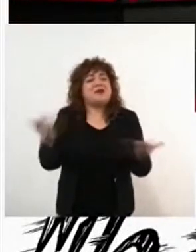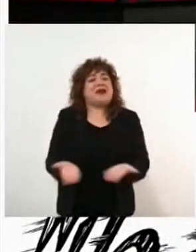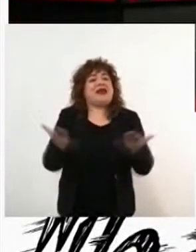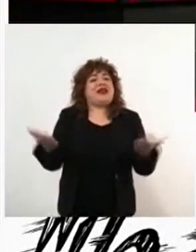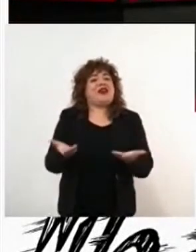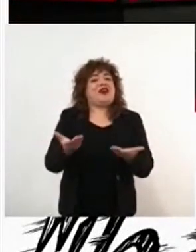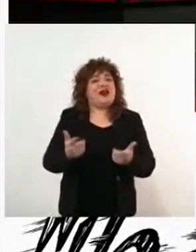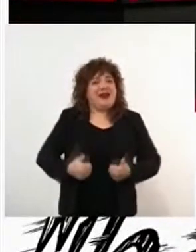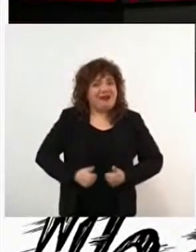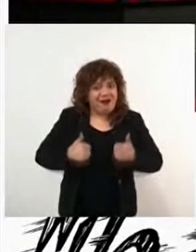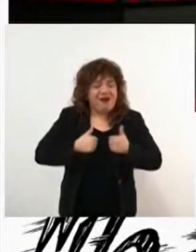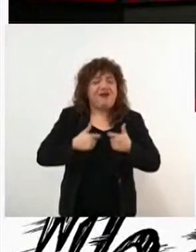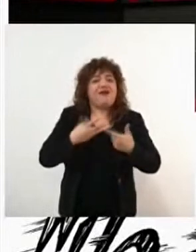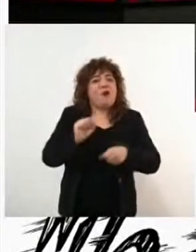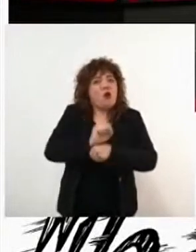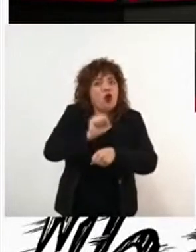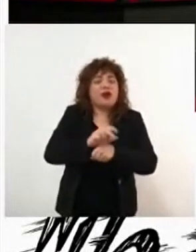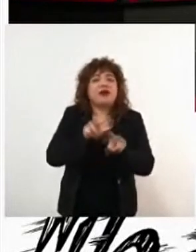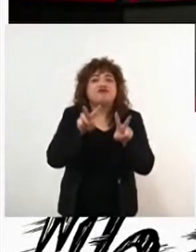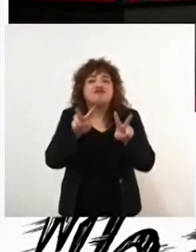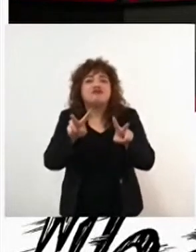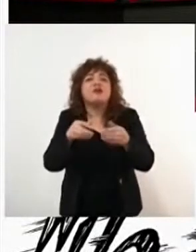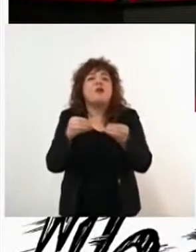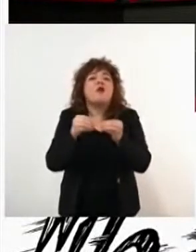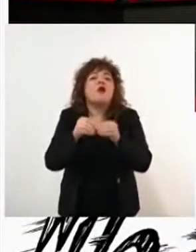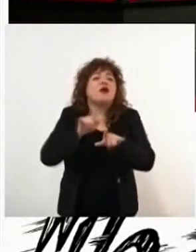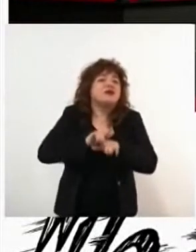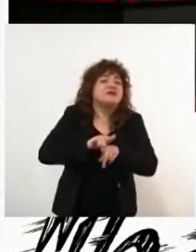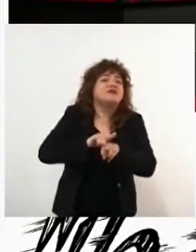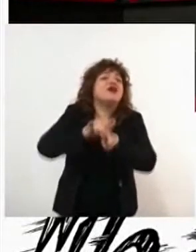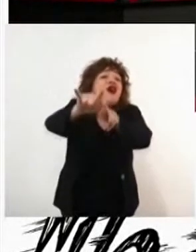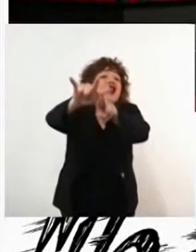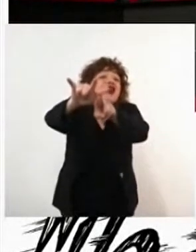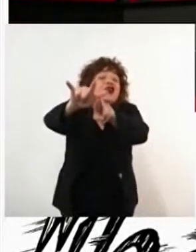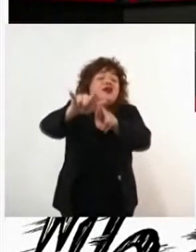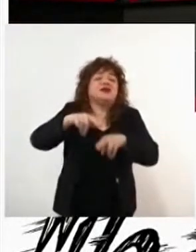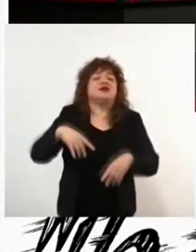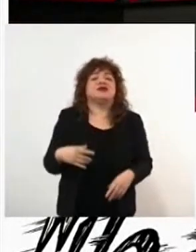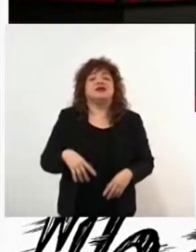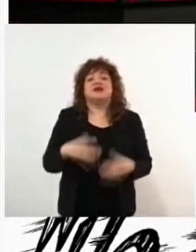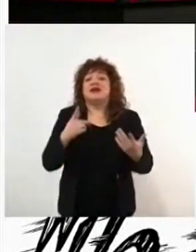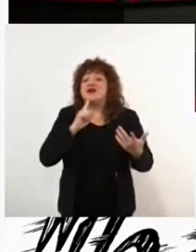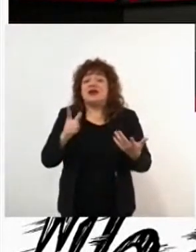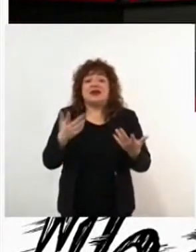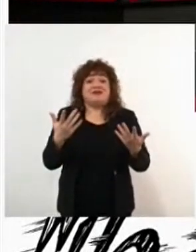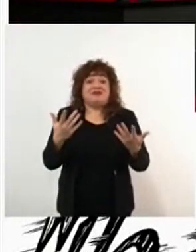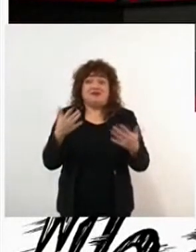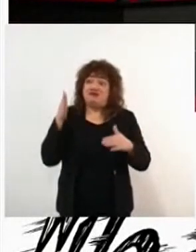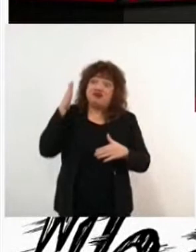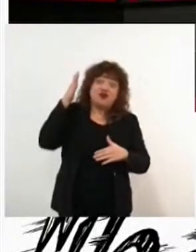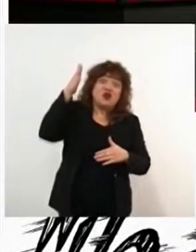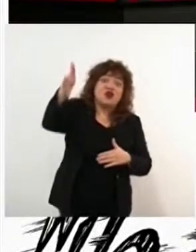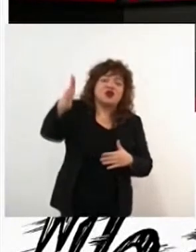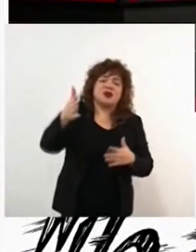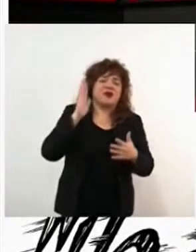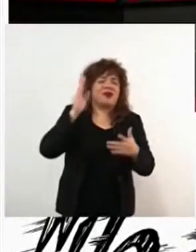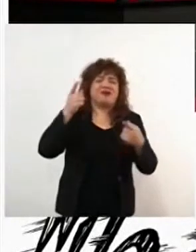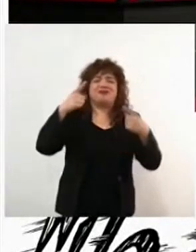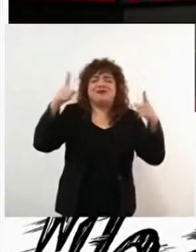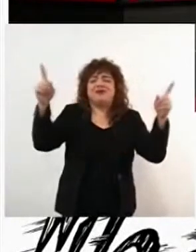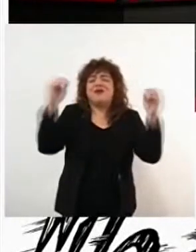achieved something extraordinary. And I know that you'll have lots more extraordinary things to achieve in the years to come.